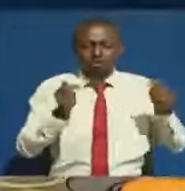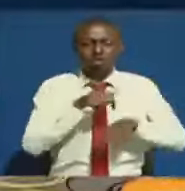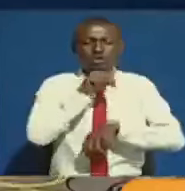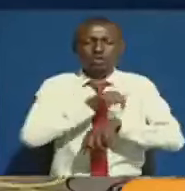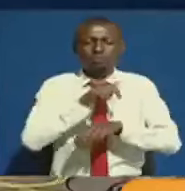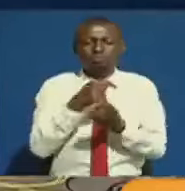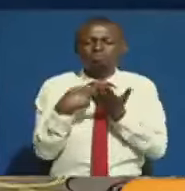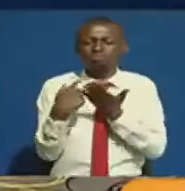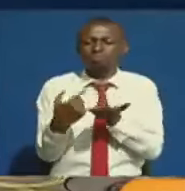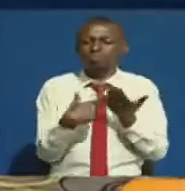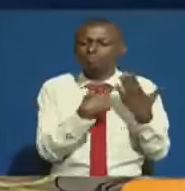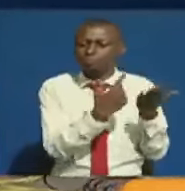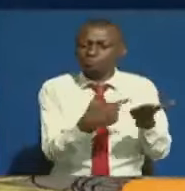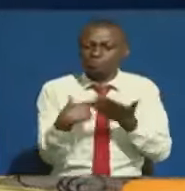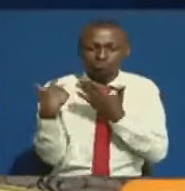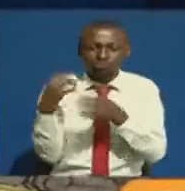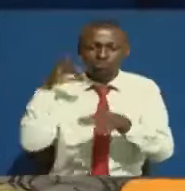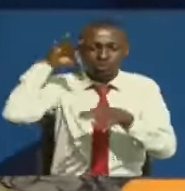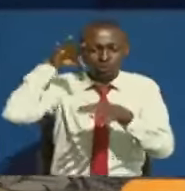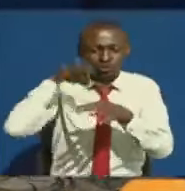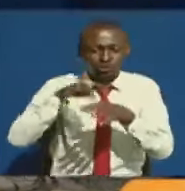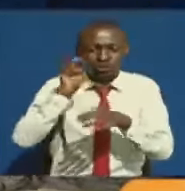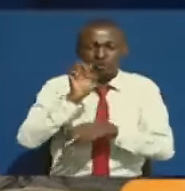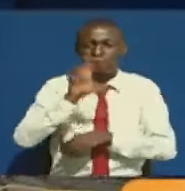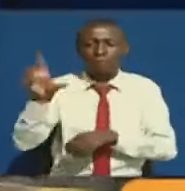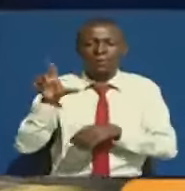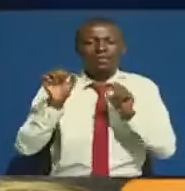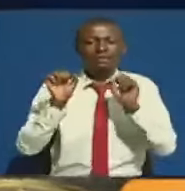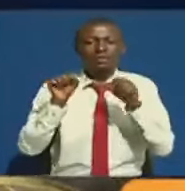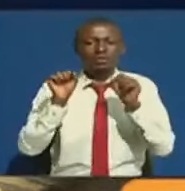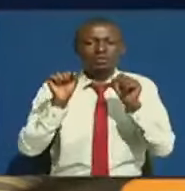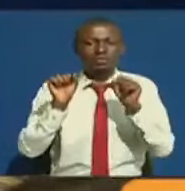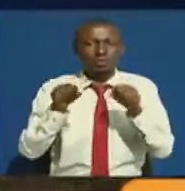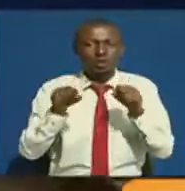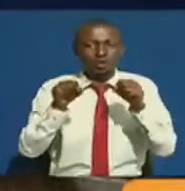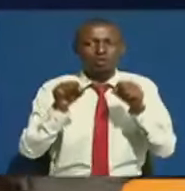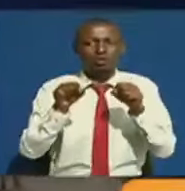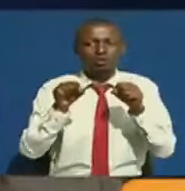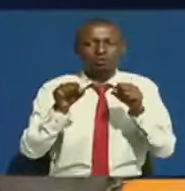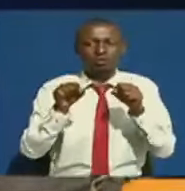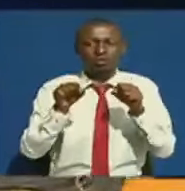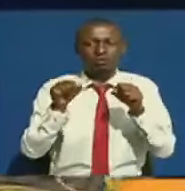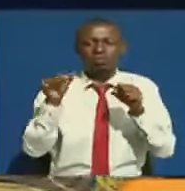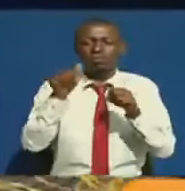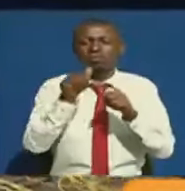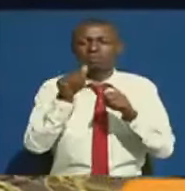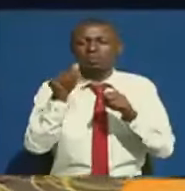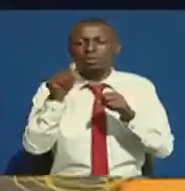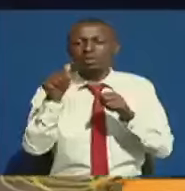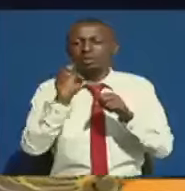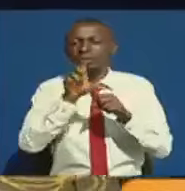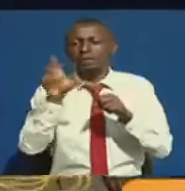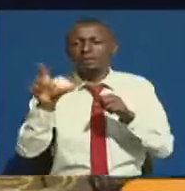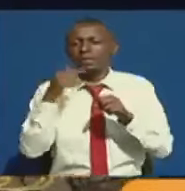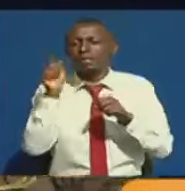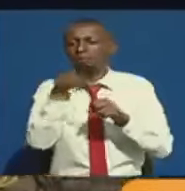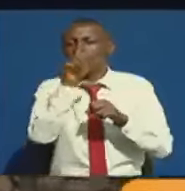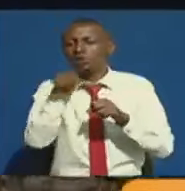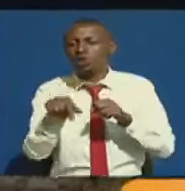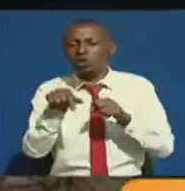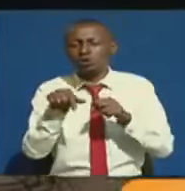debate and voting on the controversial bill to ward off any imaginary condemnation of the bill in